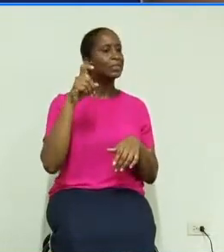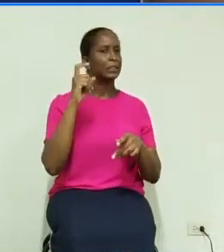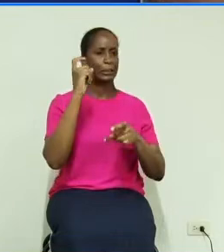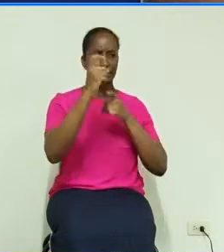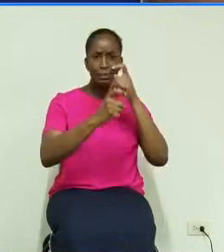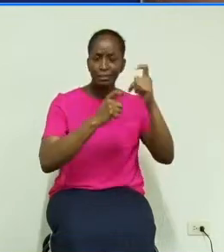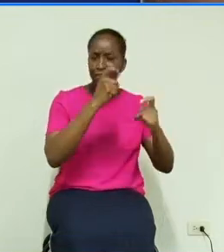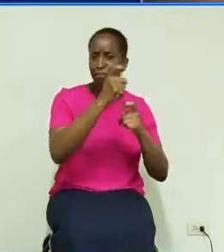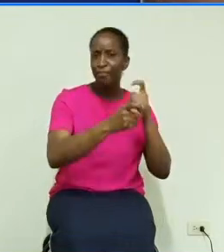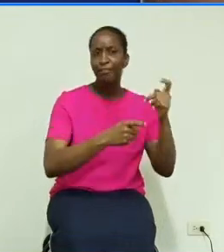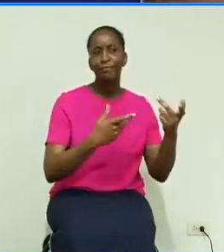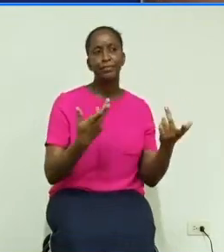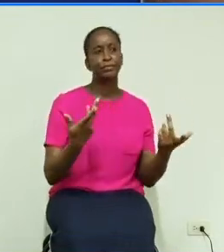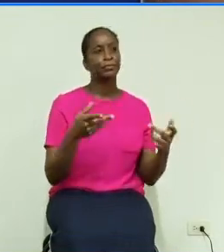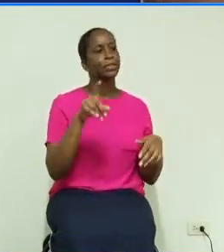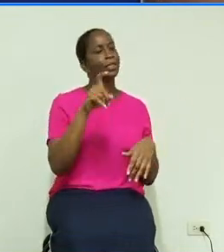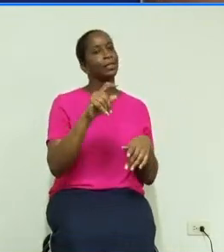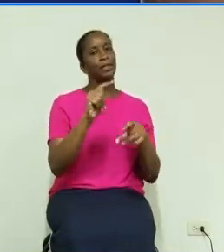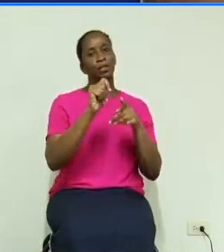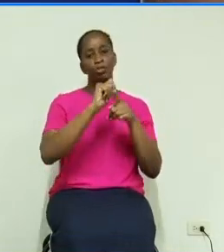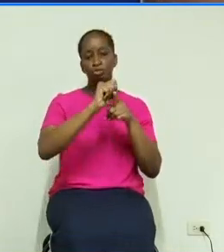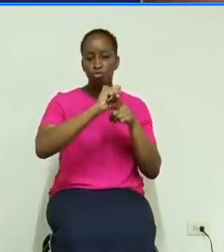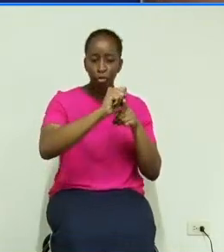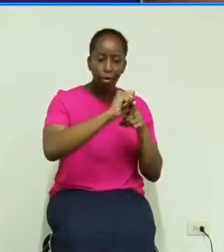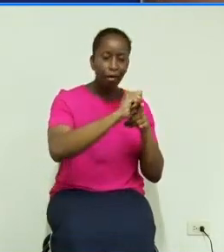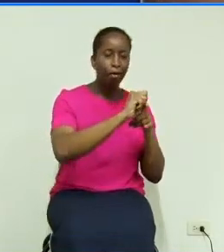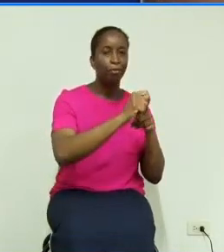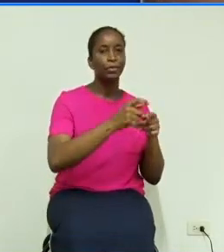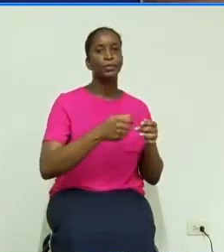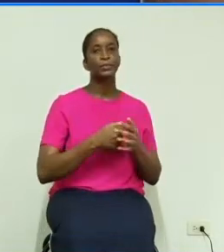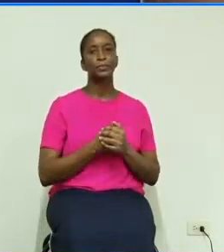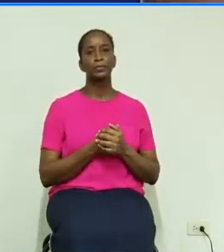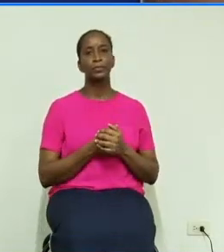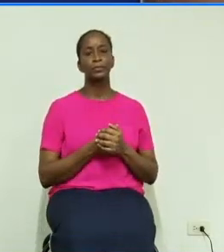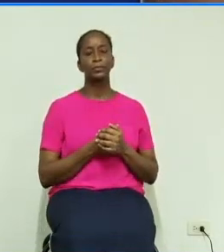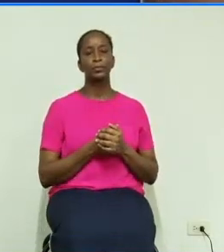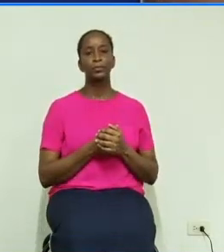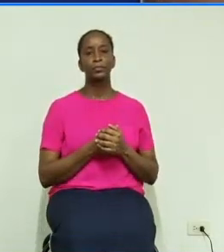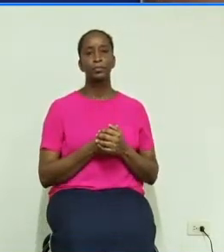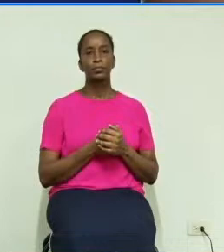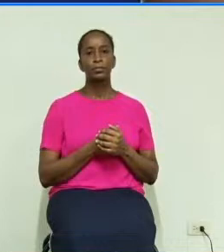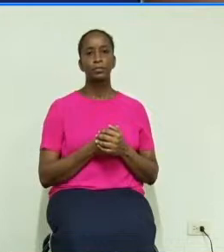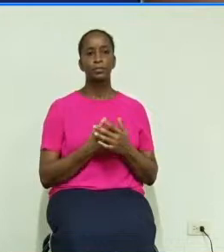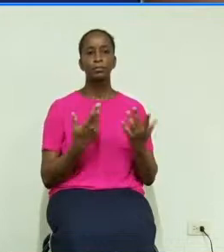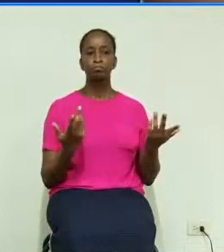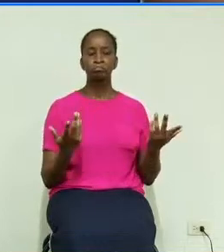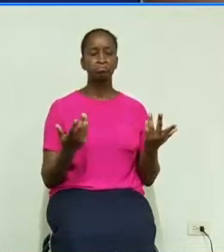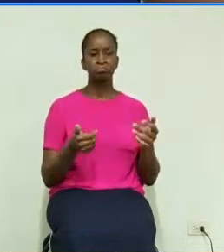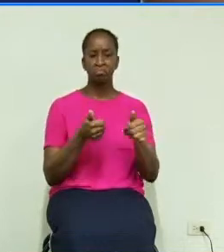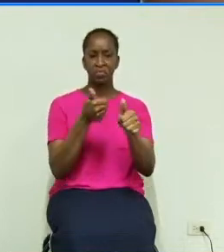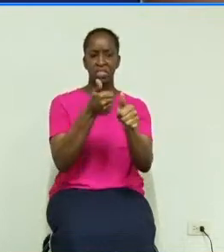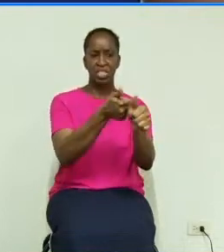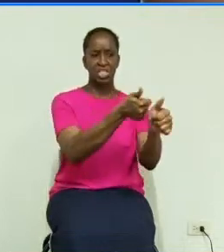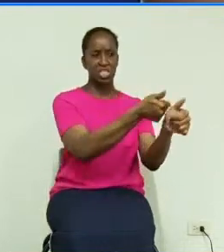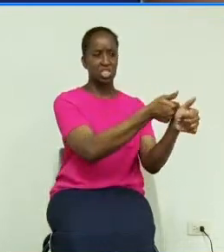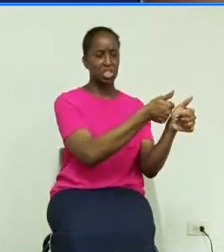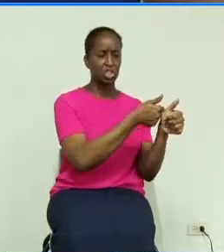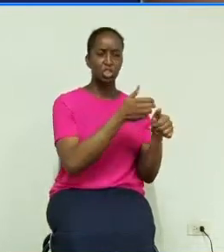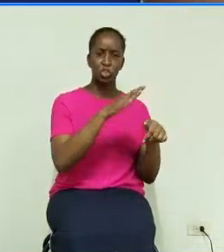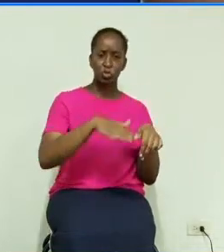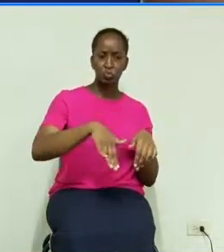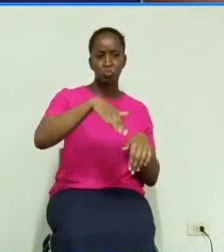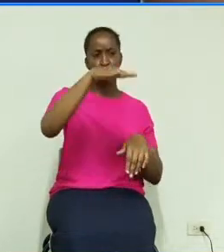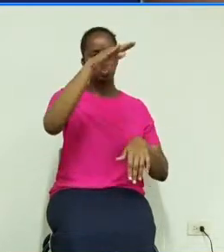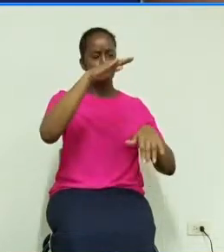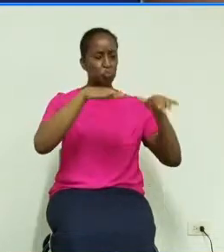need other training systems and mechanisms. Everybody does not have the same background that comes to the Senate. And if we are